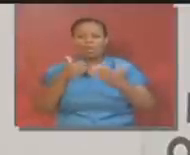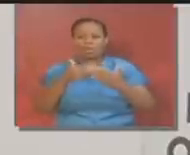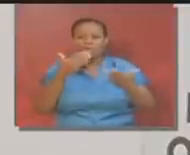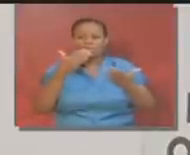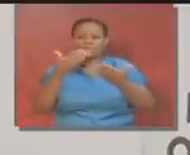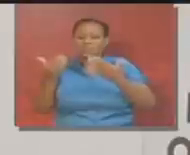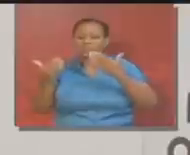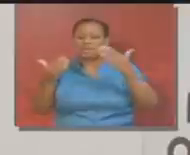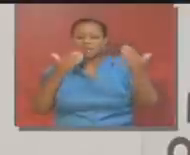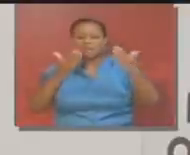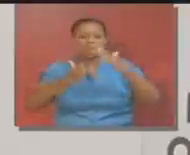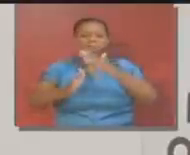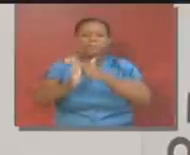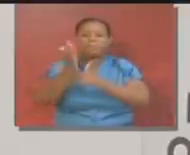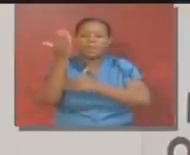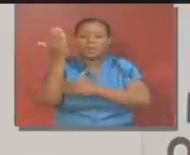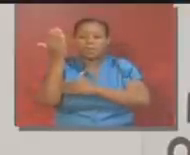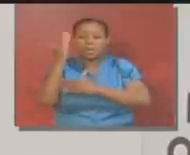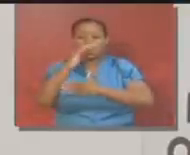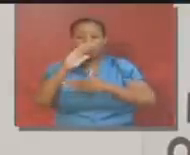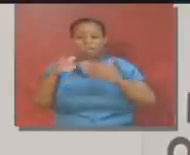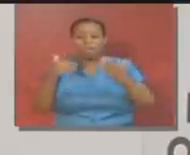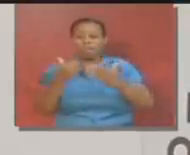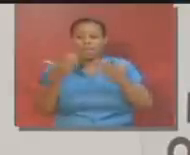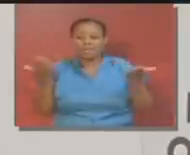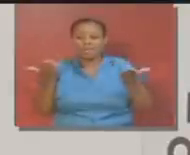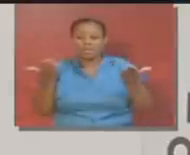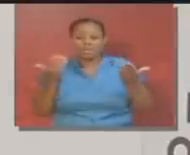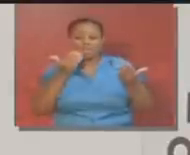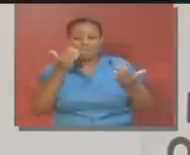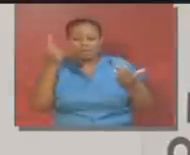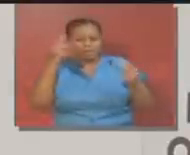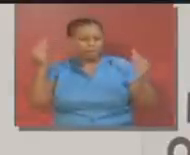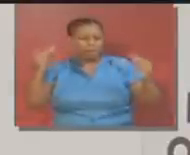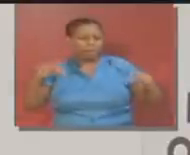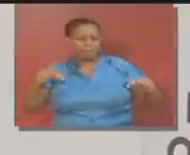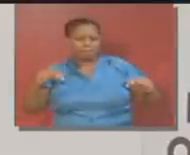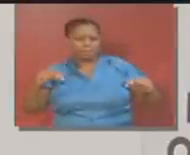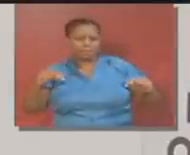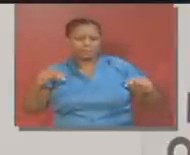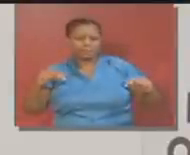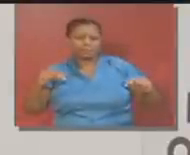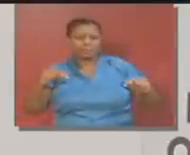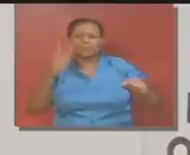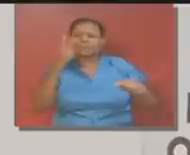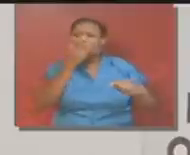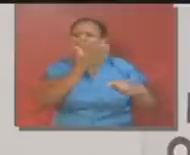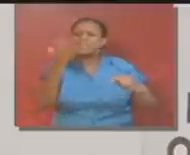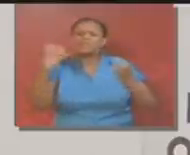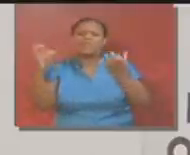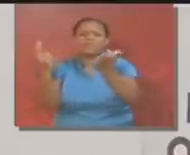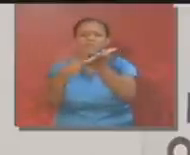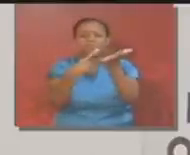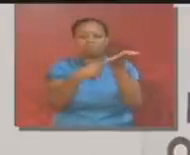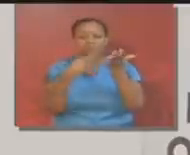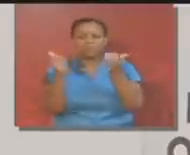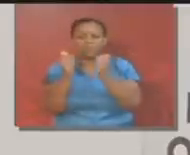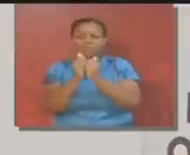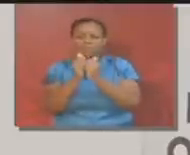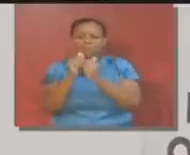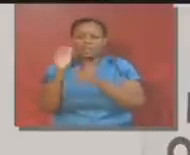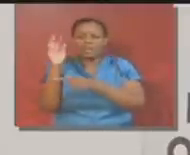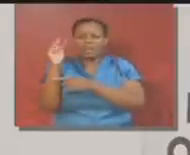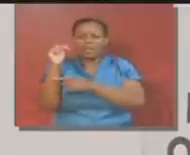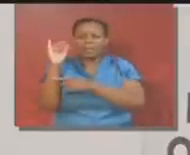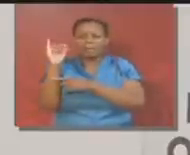and gentlemen. I'm just here again. Thank you for having me back. I'm here to discuss two things, actually, MIS-C and also some